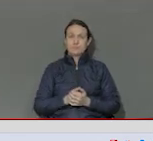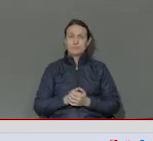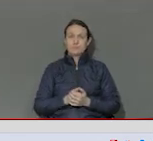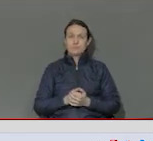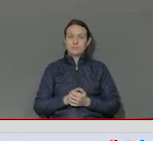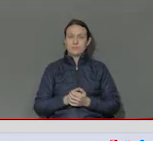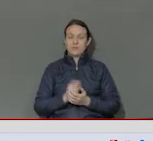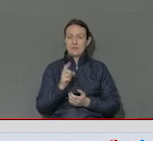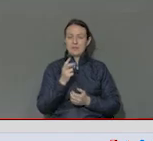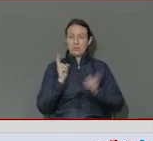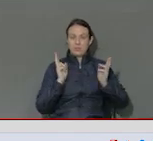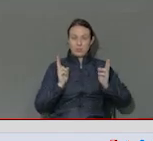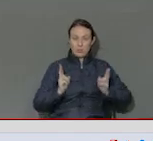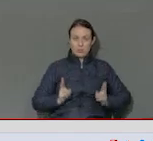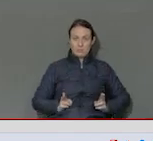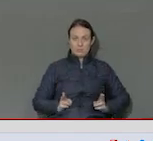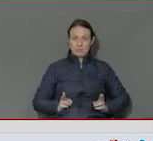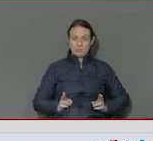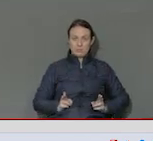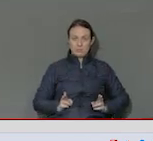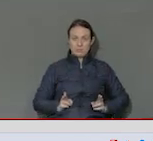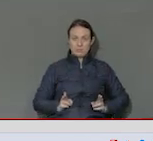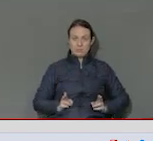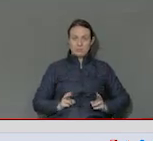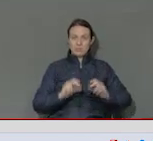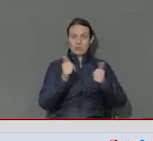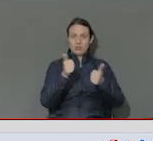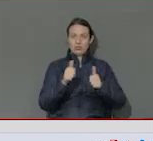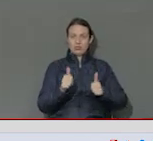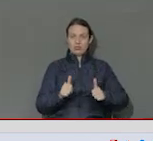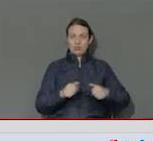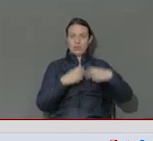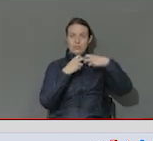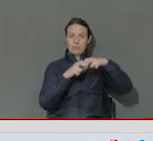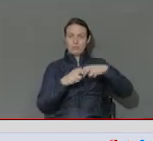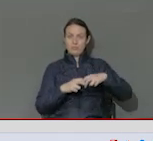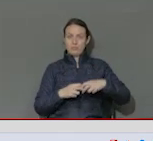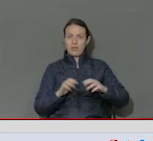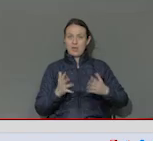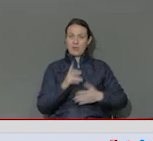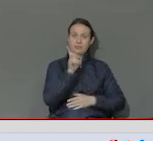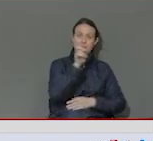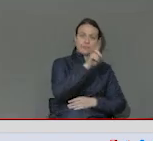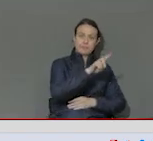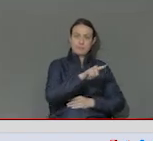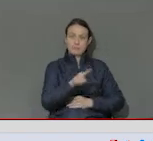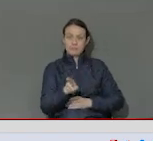This is humans. The shape of the spine is S-shape.